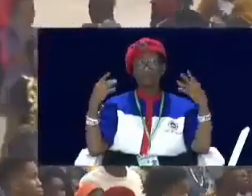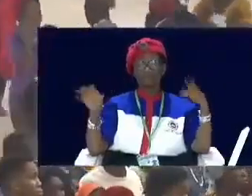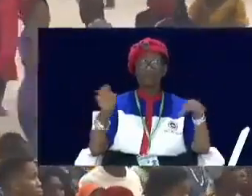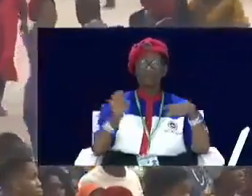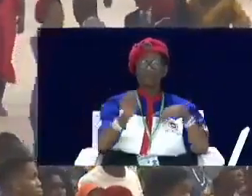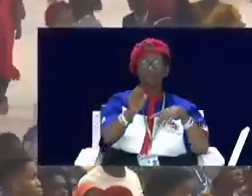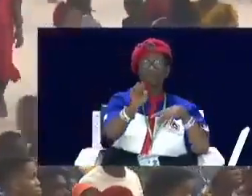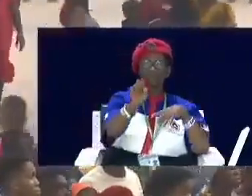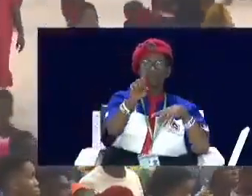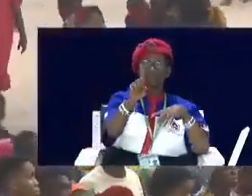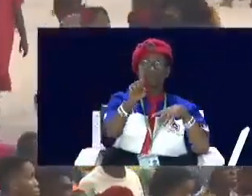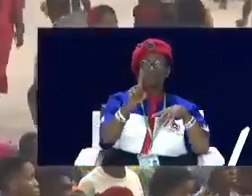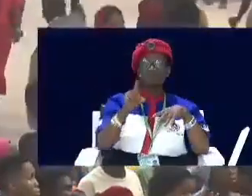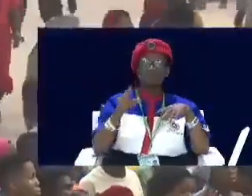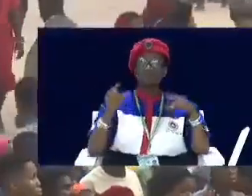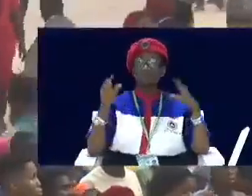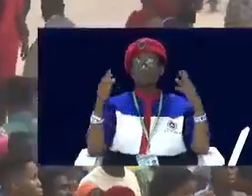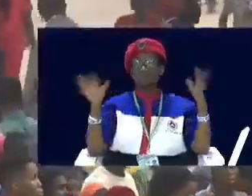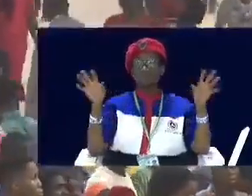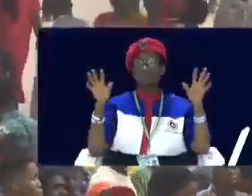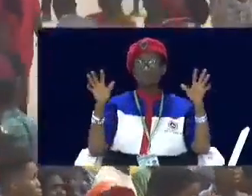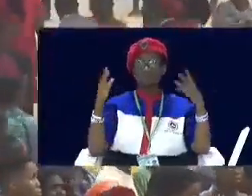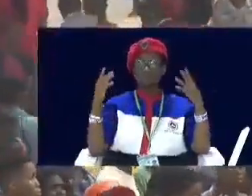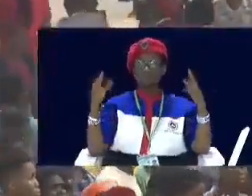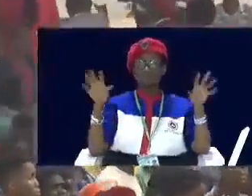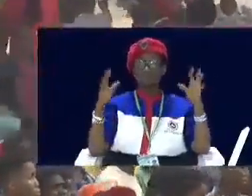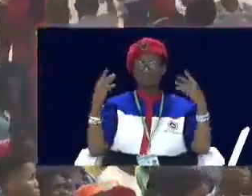Eleven. Okanla.